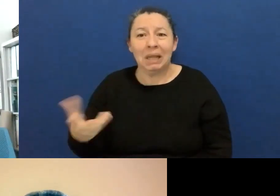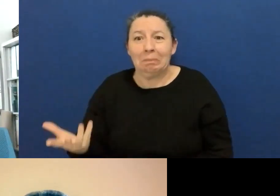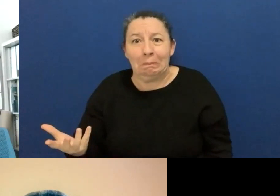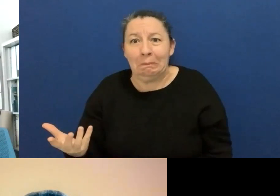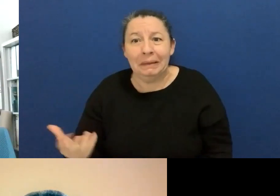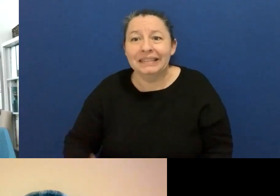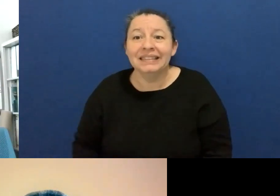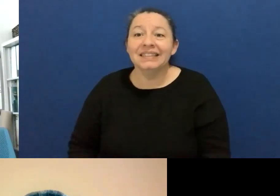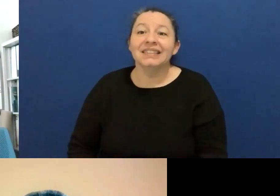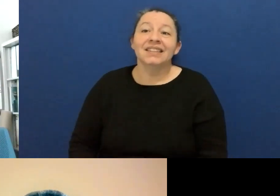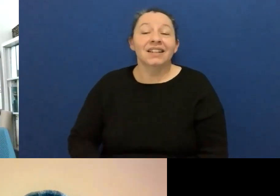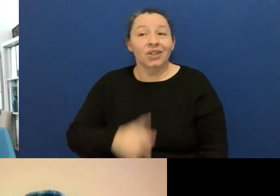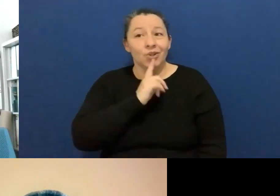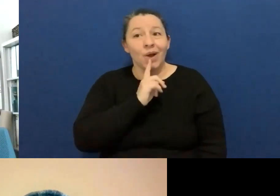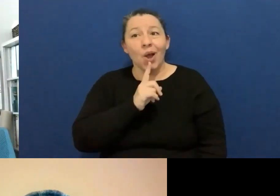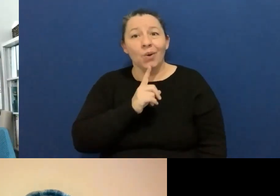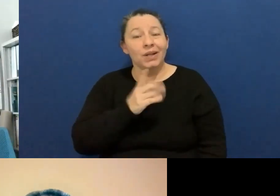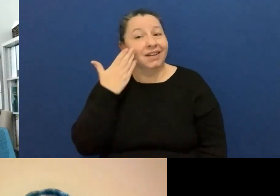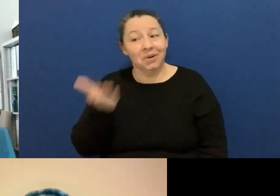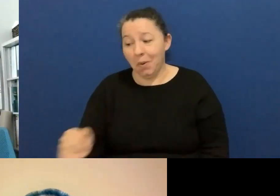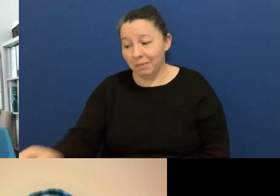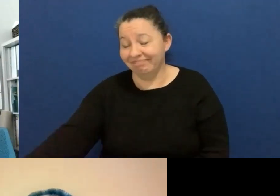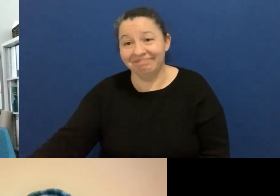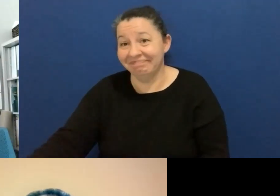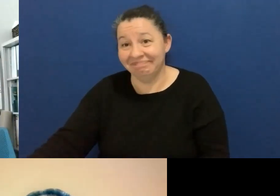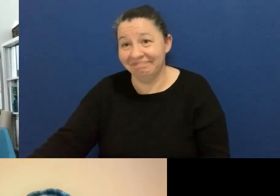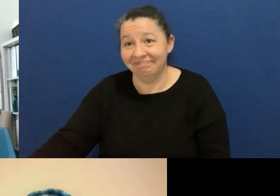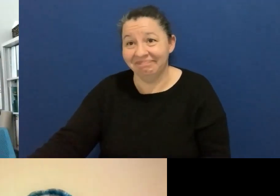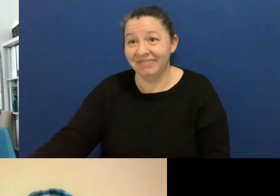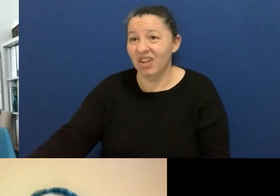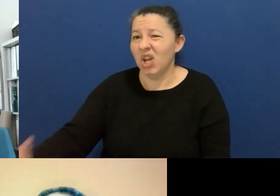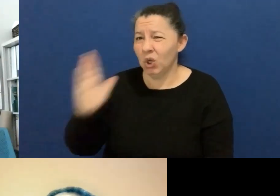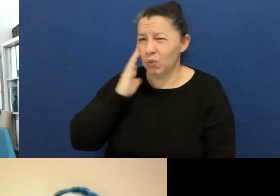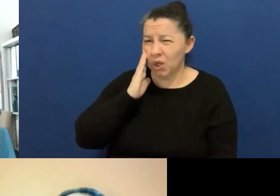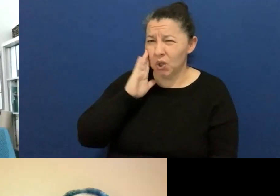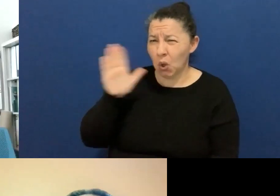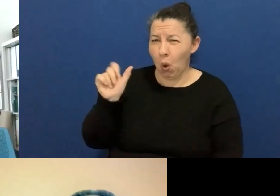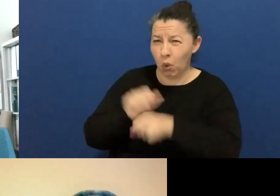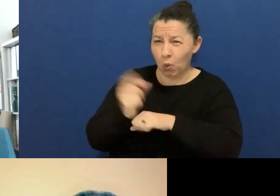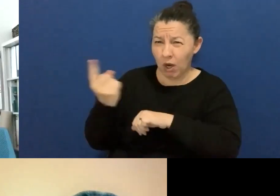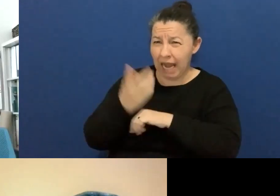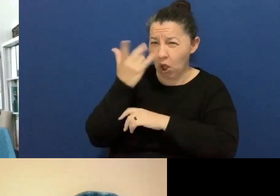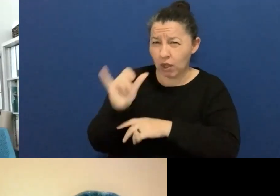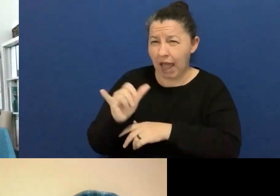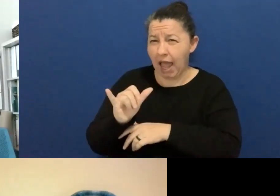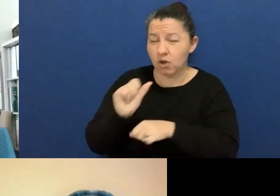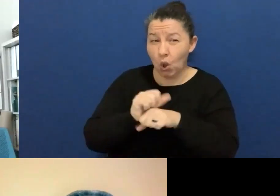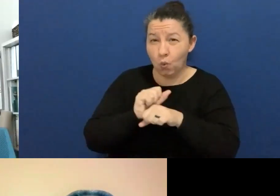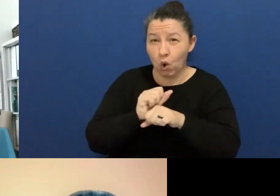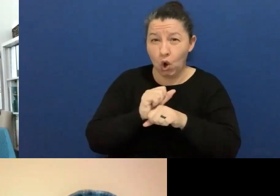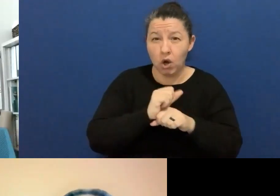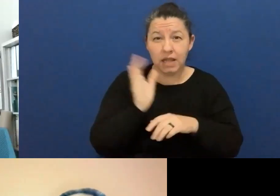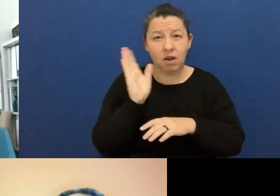Yeah. So I really don't know. And do we know what their work day is like? Are they doing it in shifts and working these